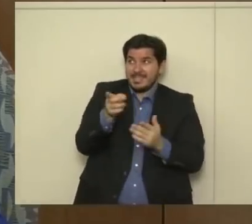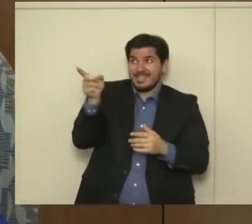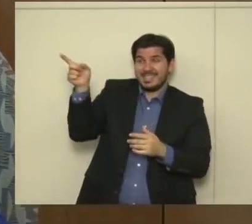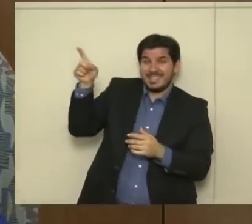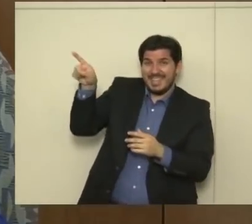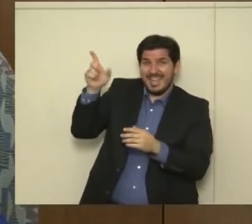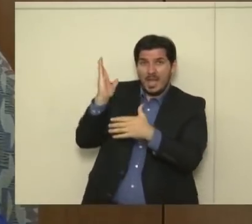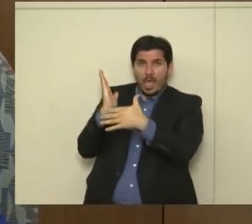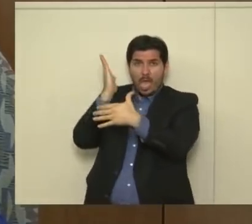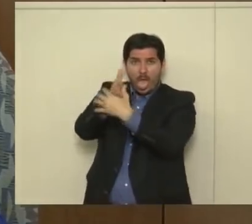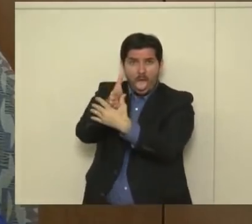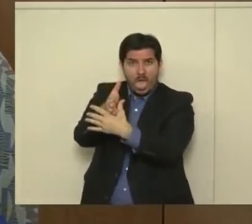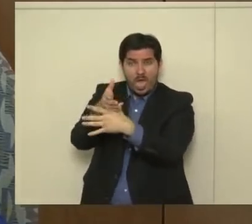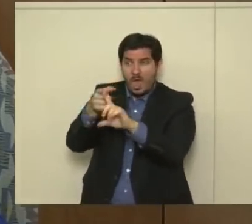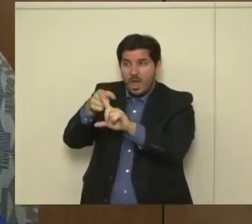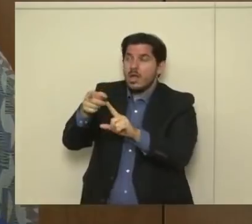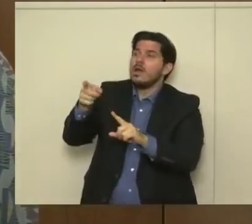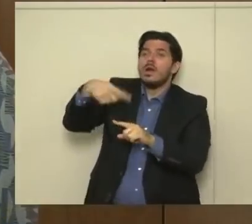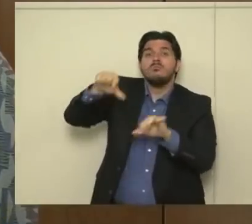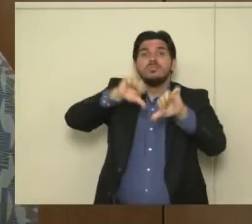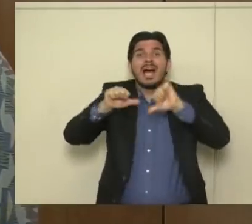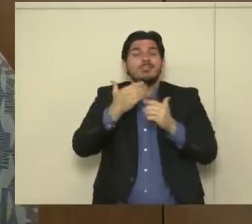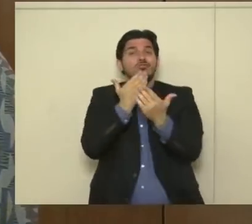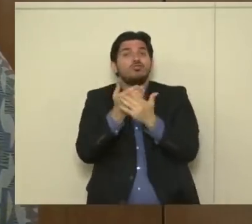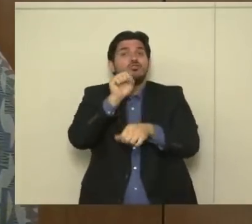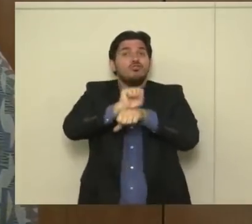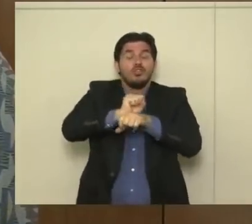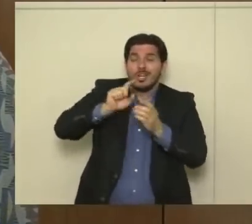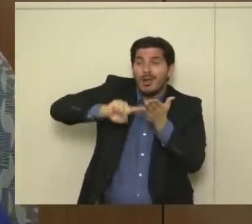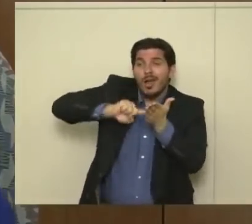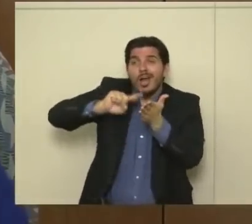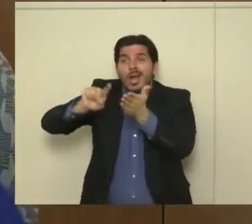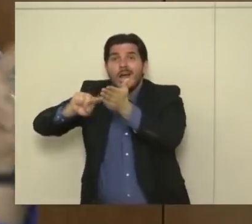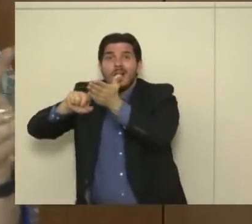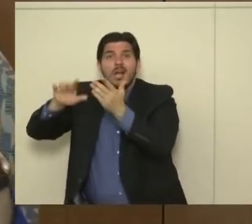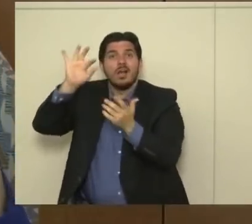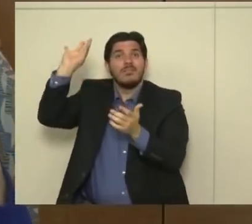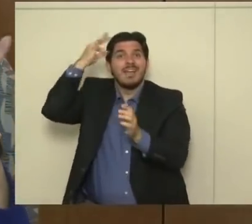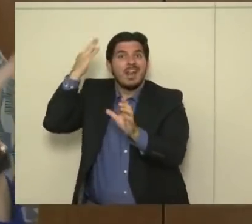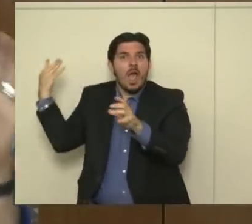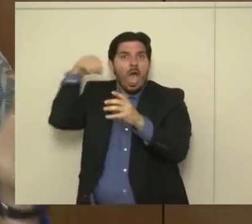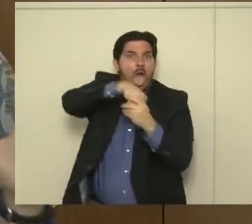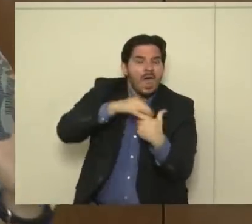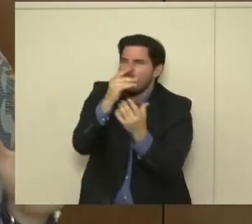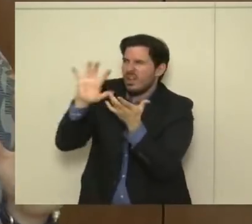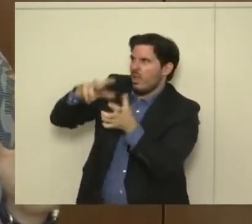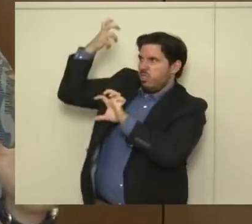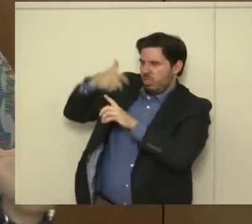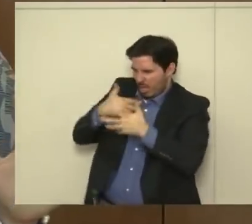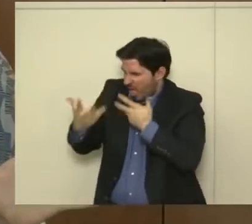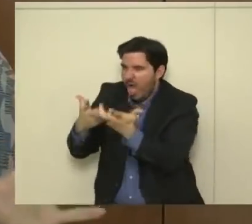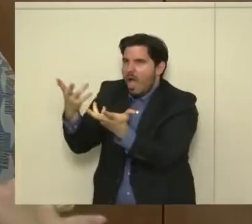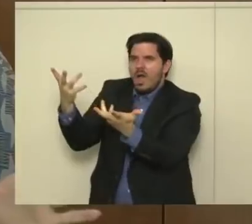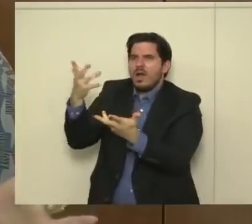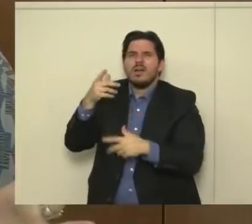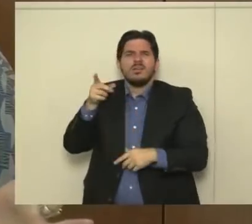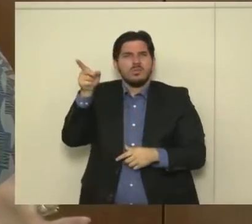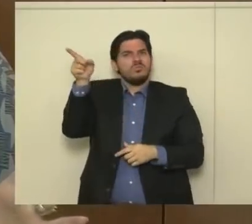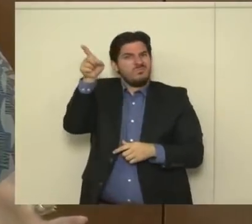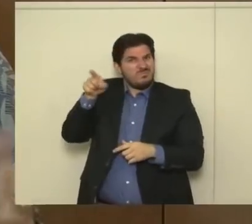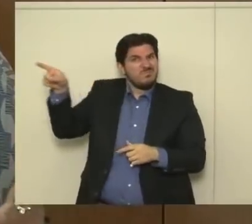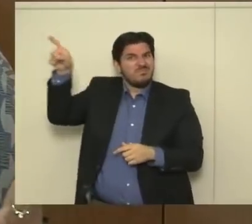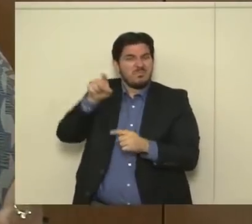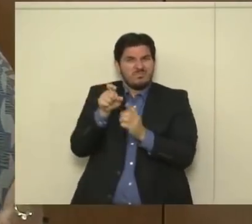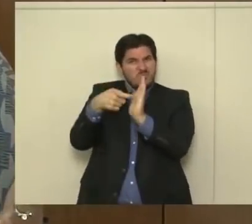the reliability of testing supplies. So they leave states like ours having to figure out as many strategies to keep